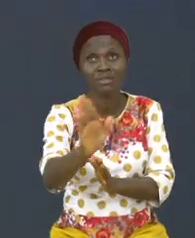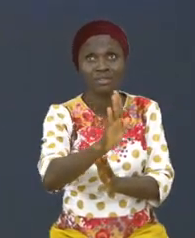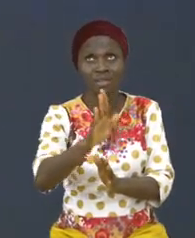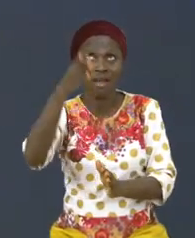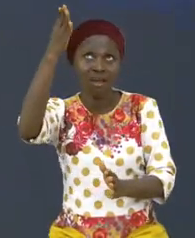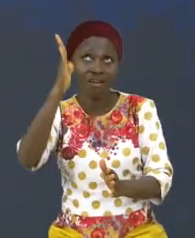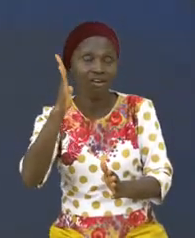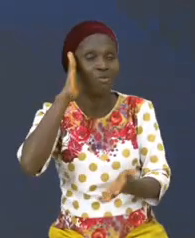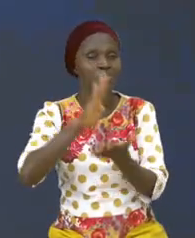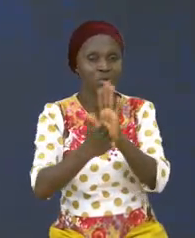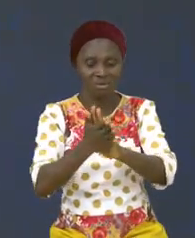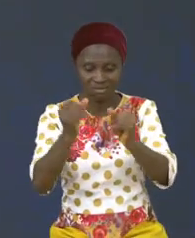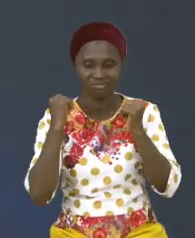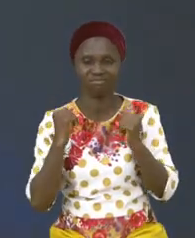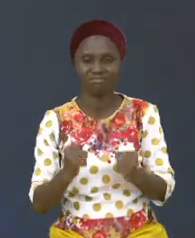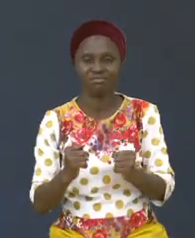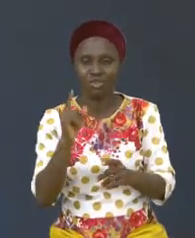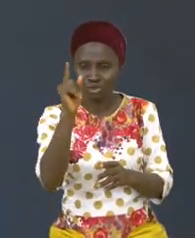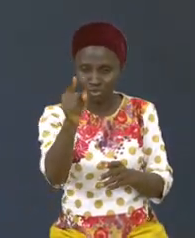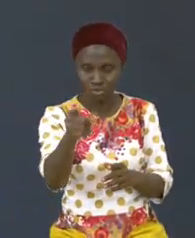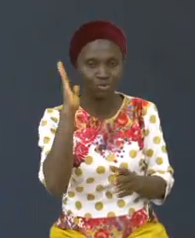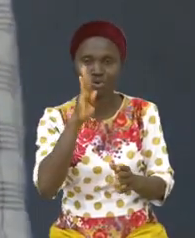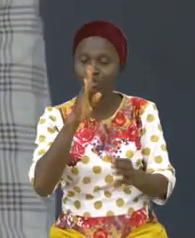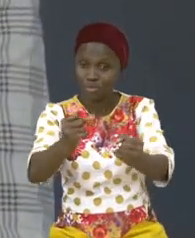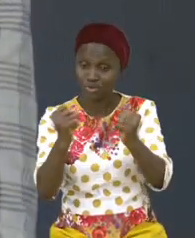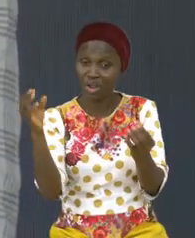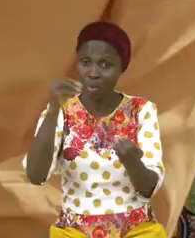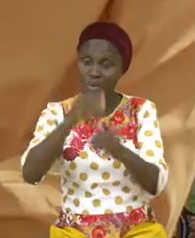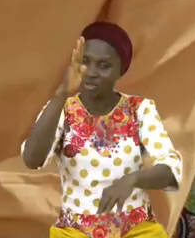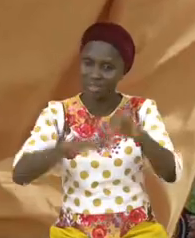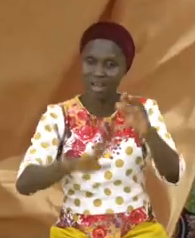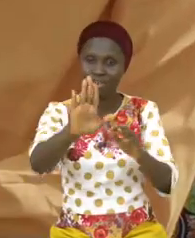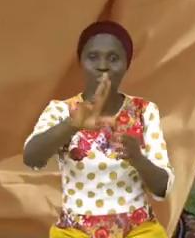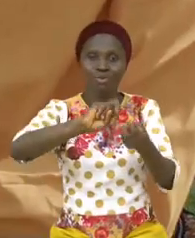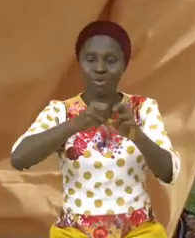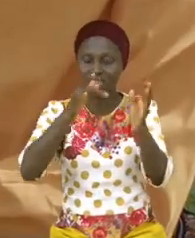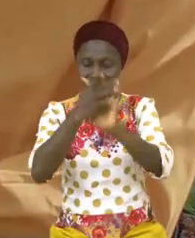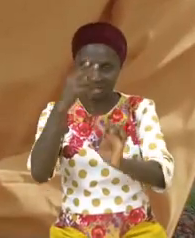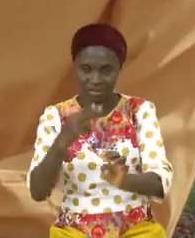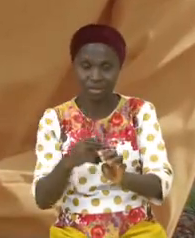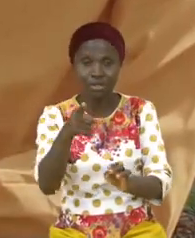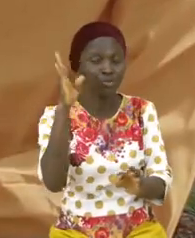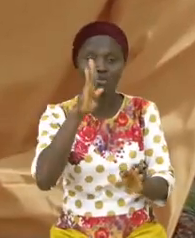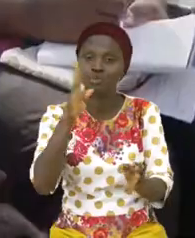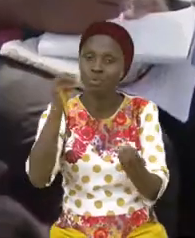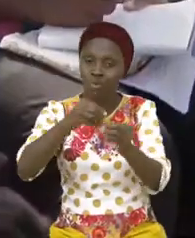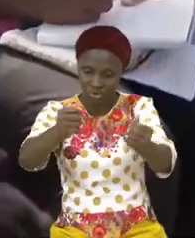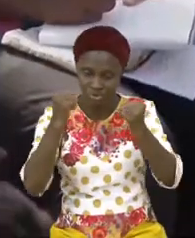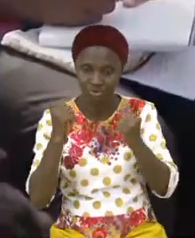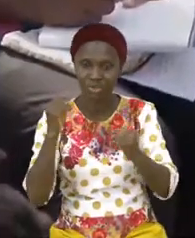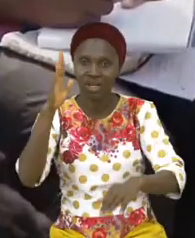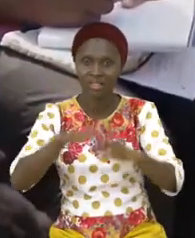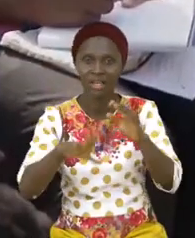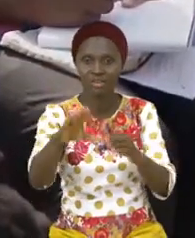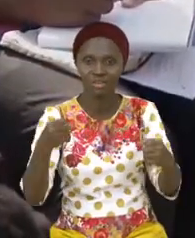be strong. You'll be stronger than your problems. Stronger than your challenges.